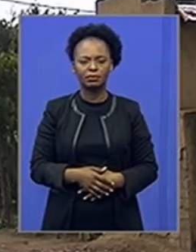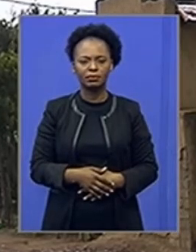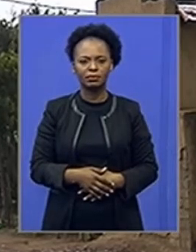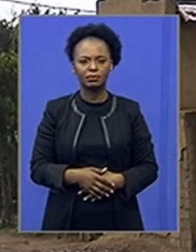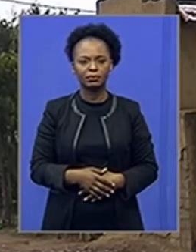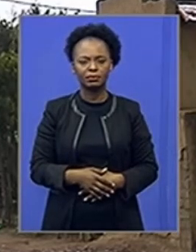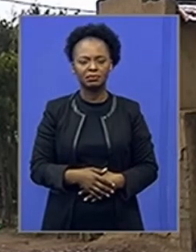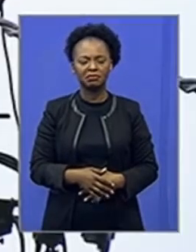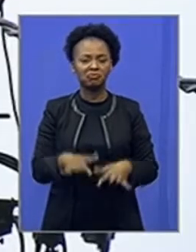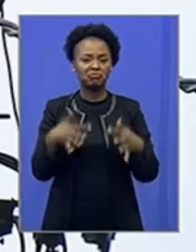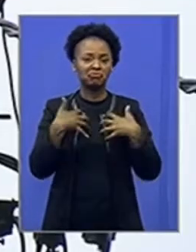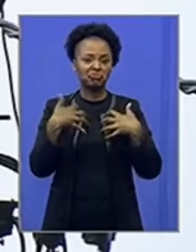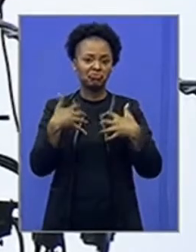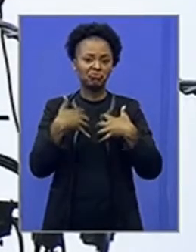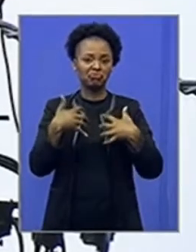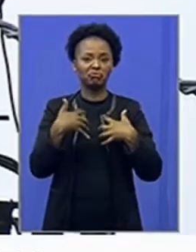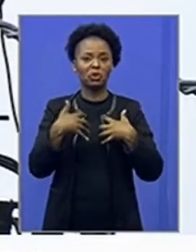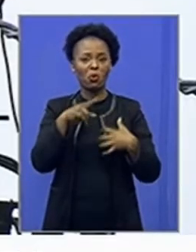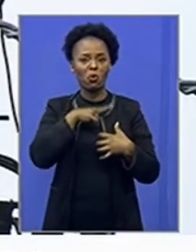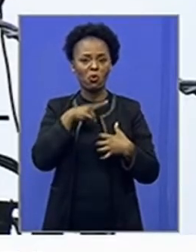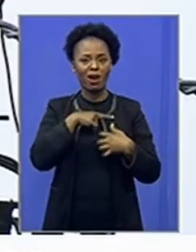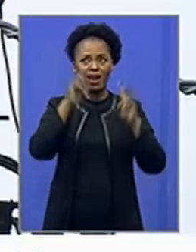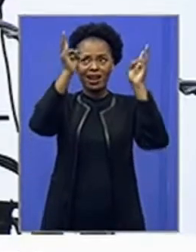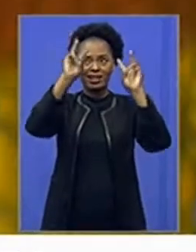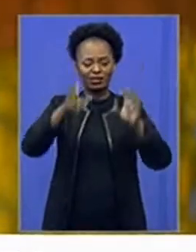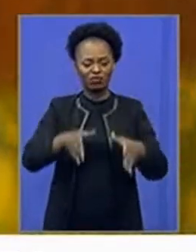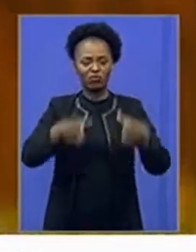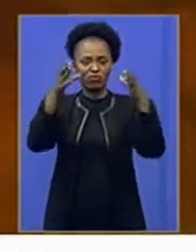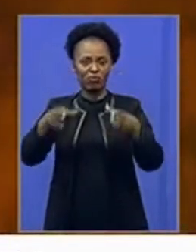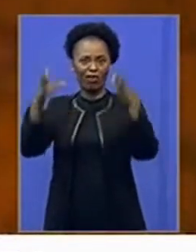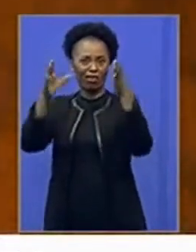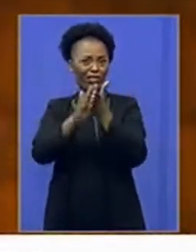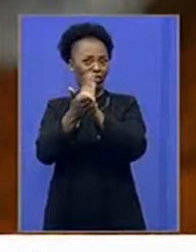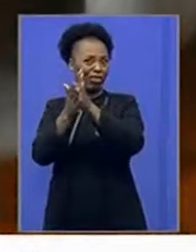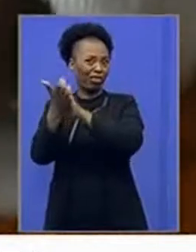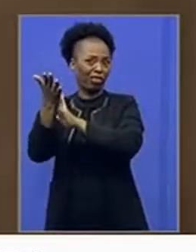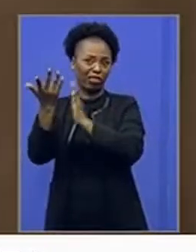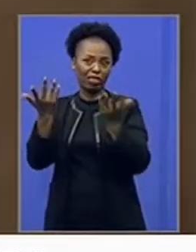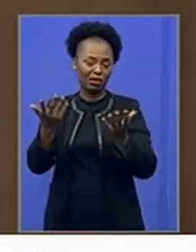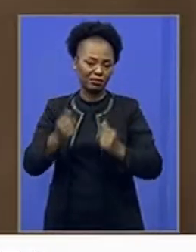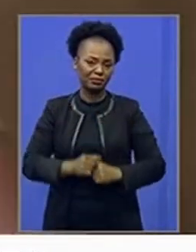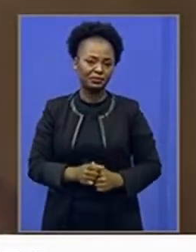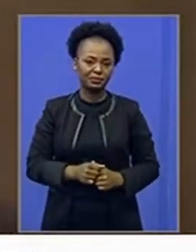tlhobaboroko ya go senyega ga mapokisi ya di-transformer tša motlakase. This is my medication.